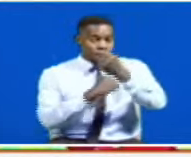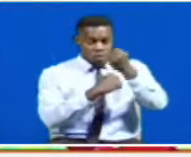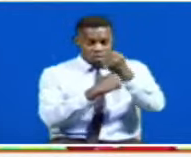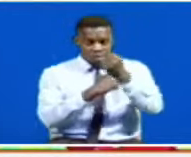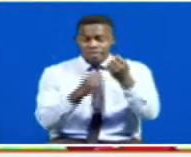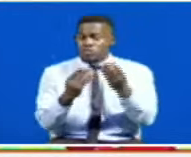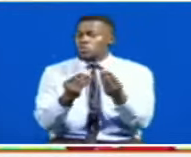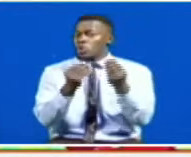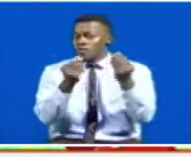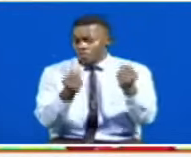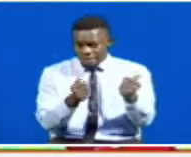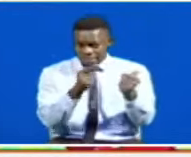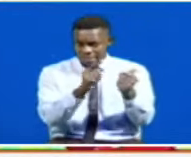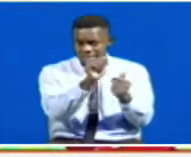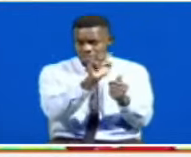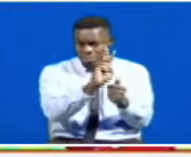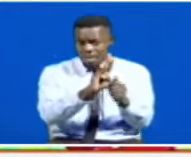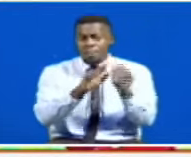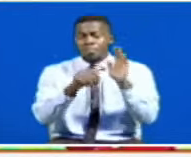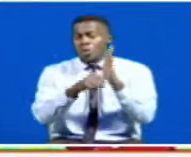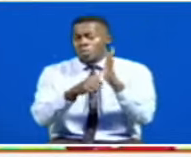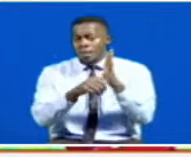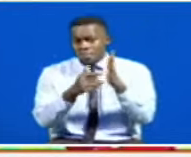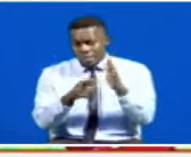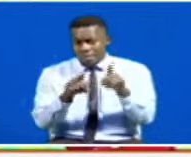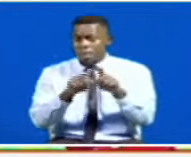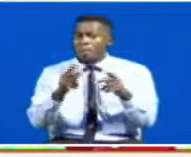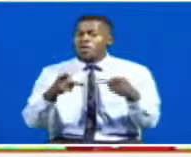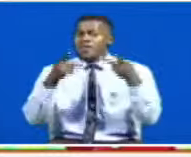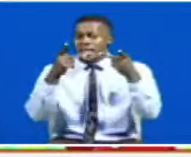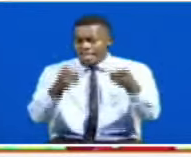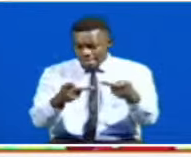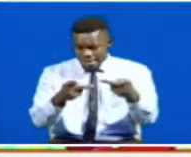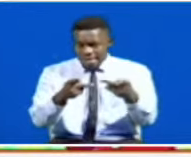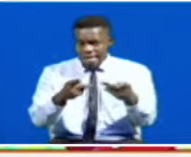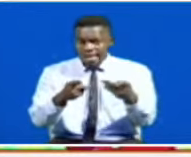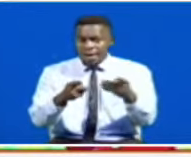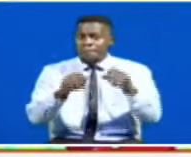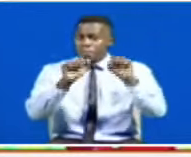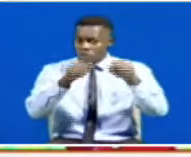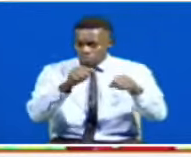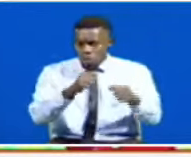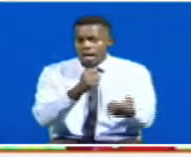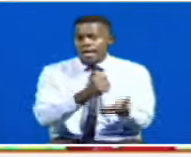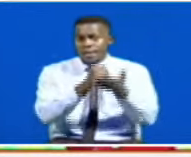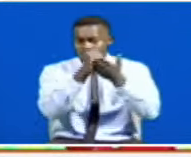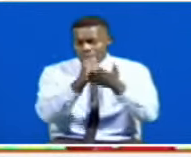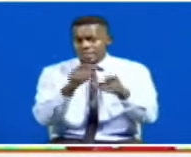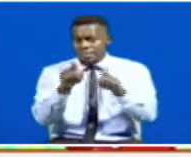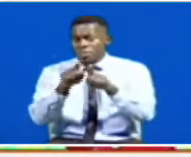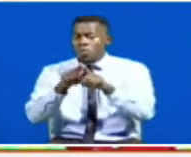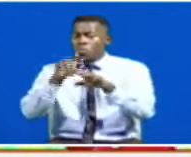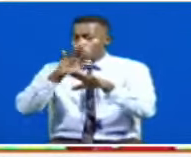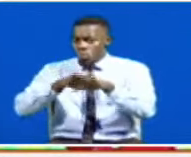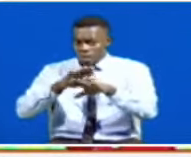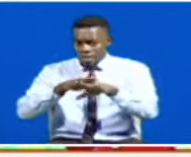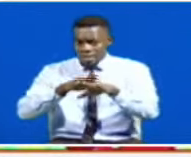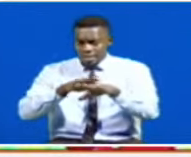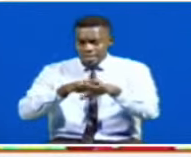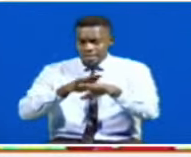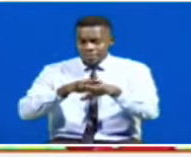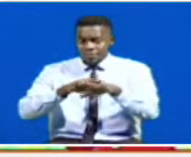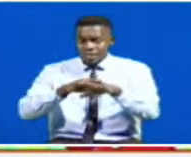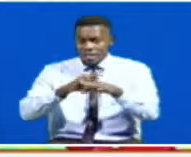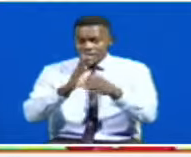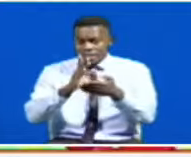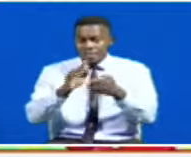adoption of global guidance and initiatives, providing technical assistance, building capacity, and